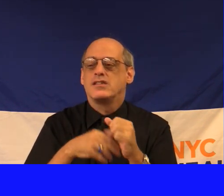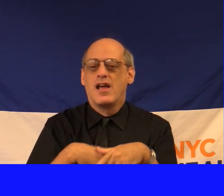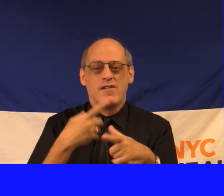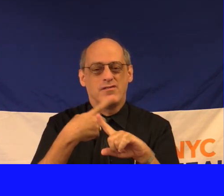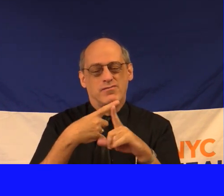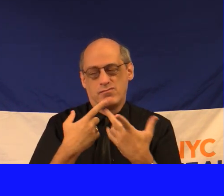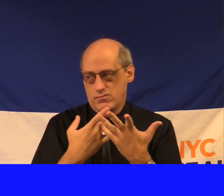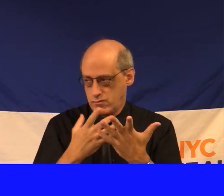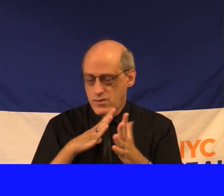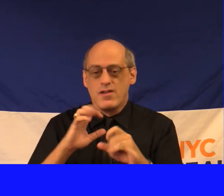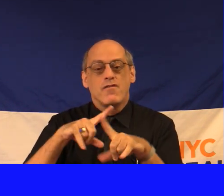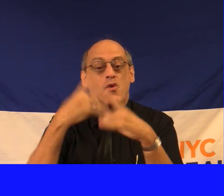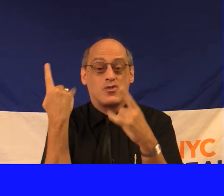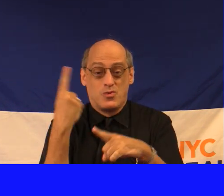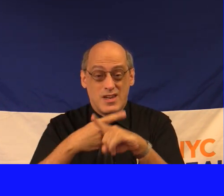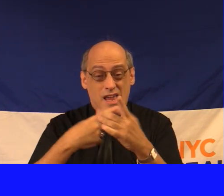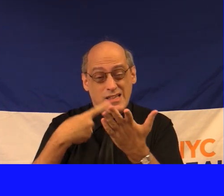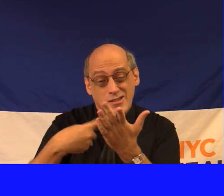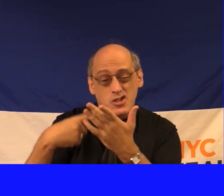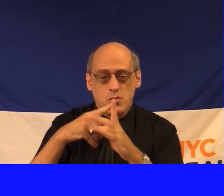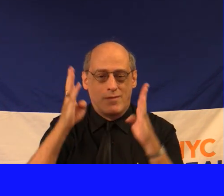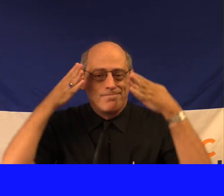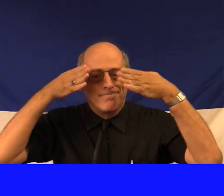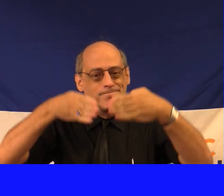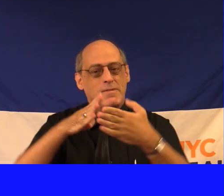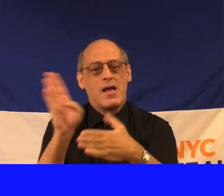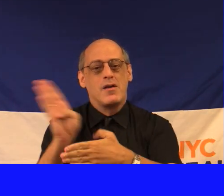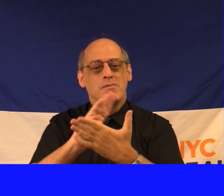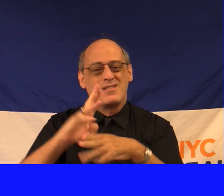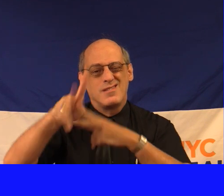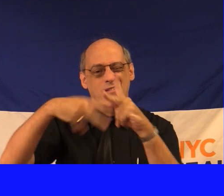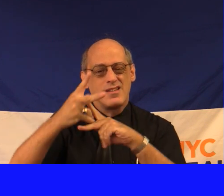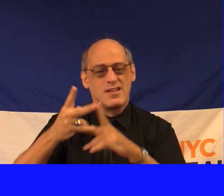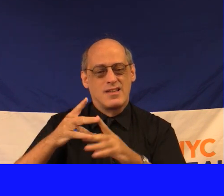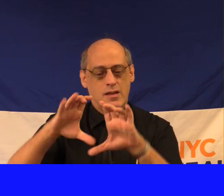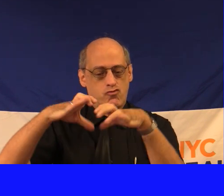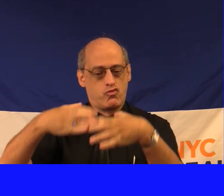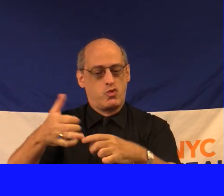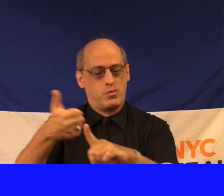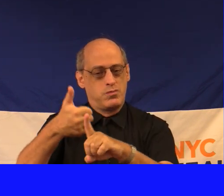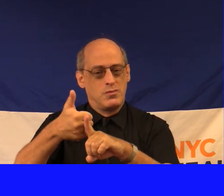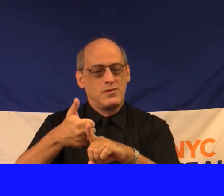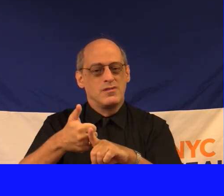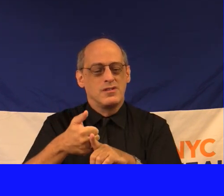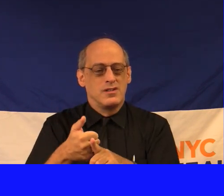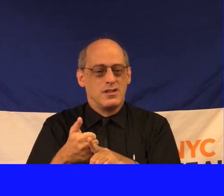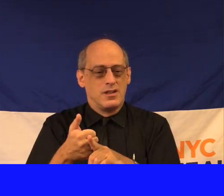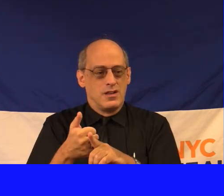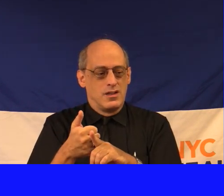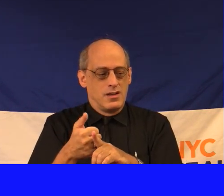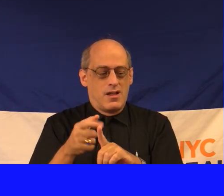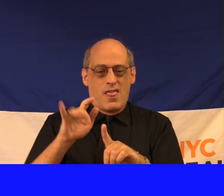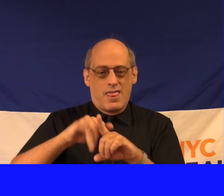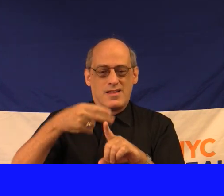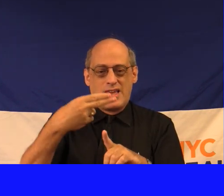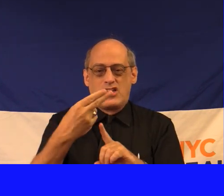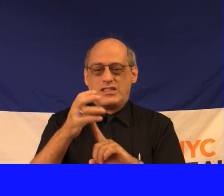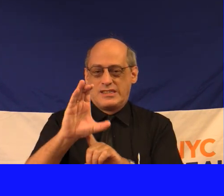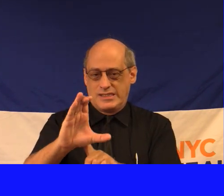our discussion today, we will concentrate on the business type entity, which is the remaining of health and